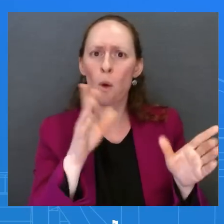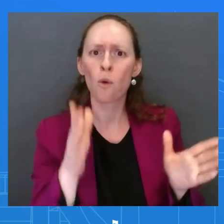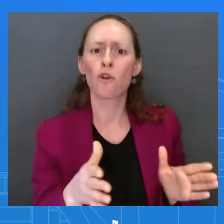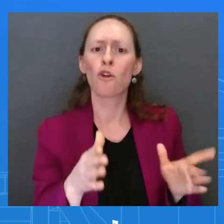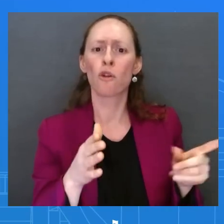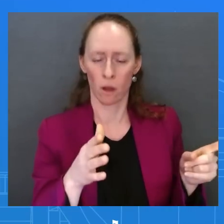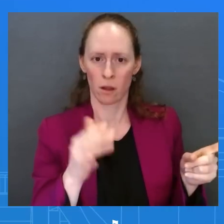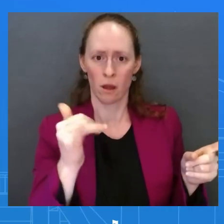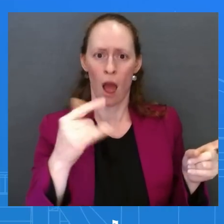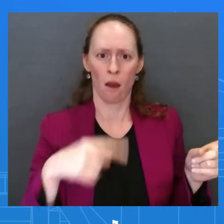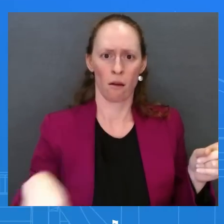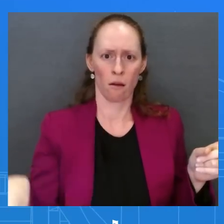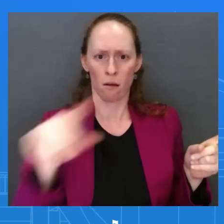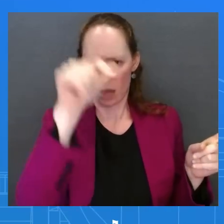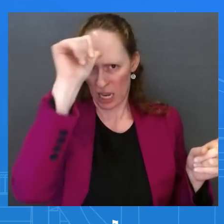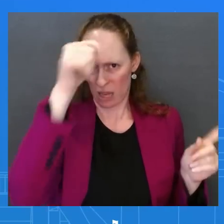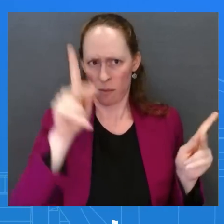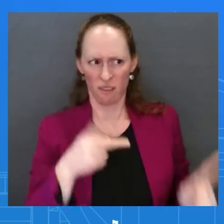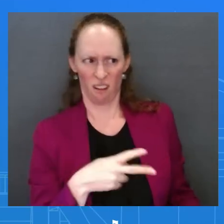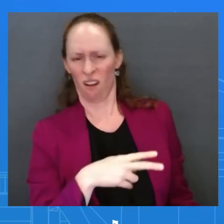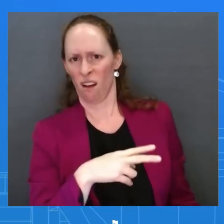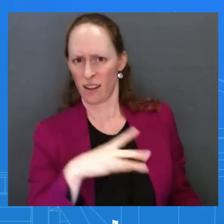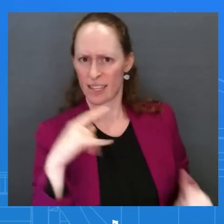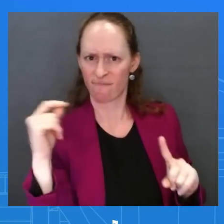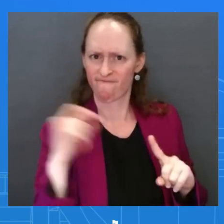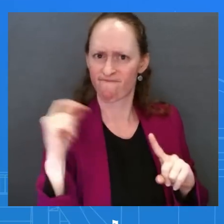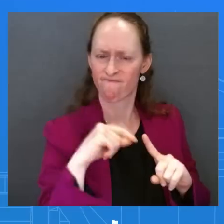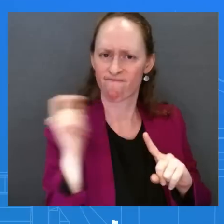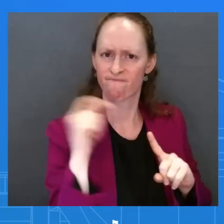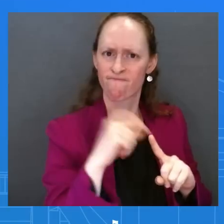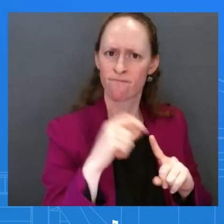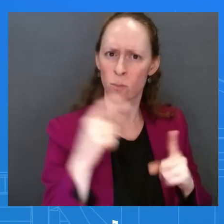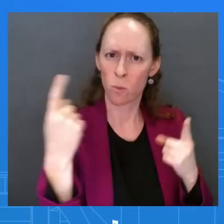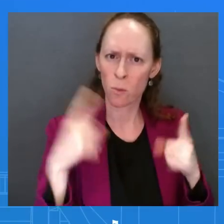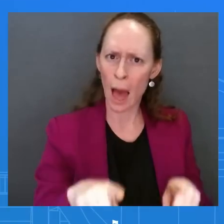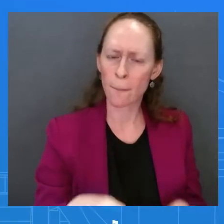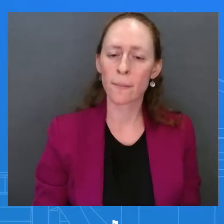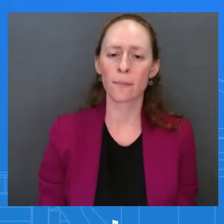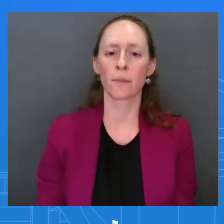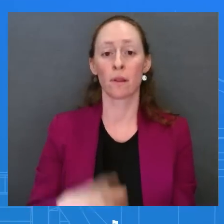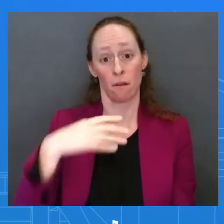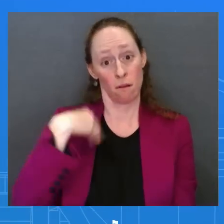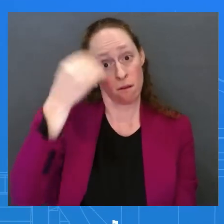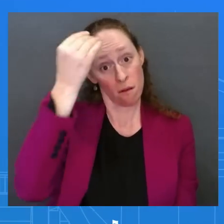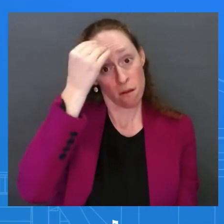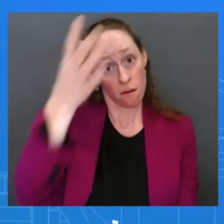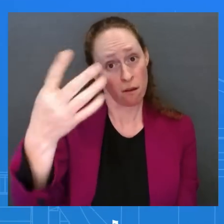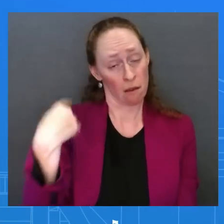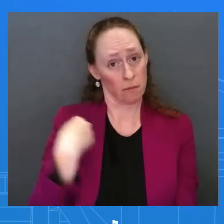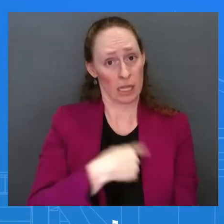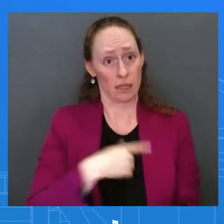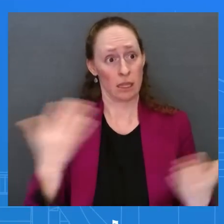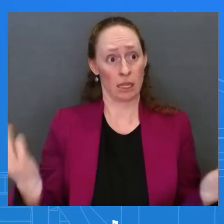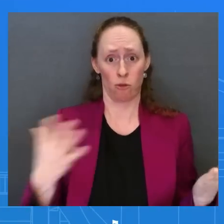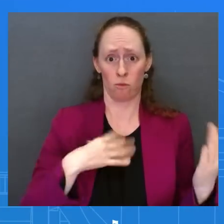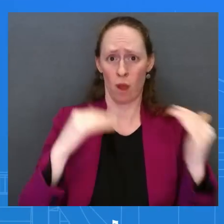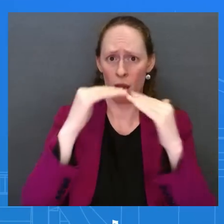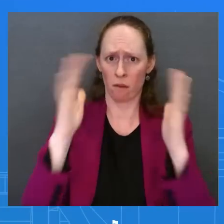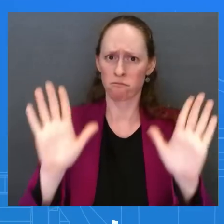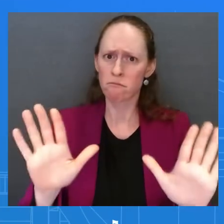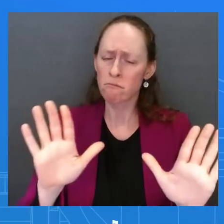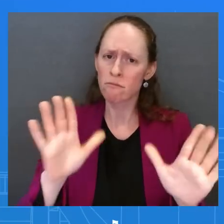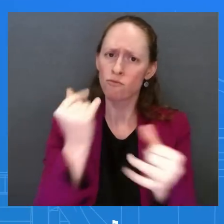administration. We're committed to the freedom of the press, which is why we had the press conference last week. So just